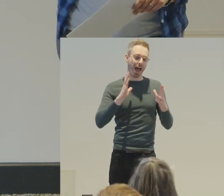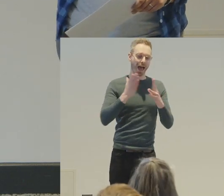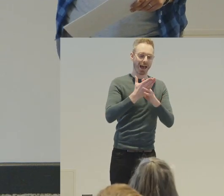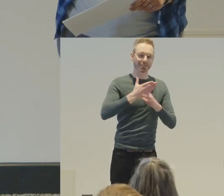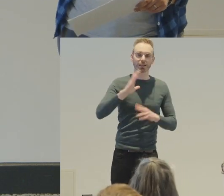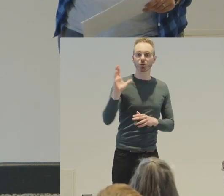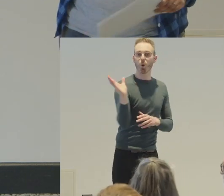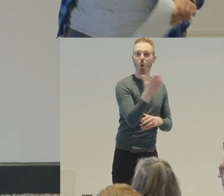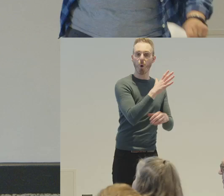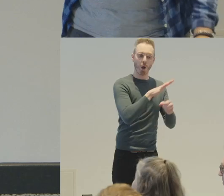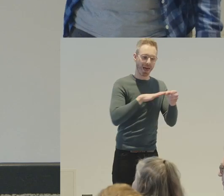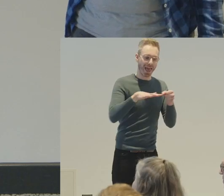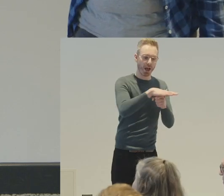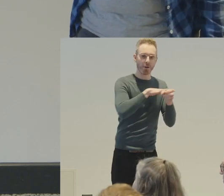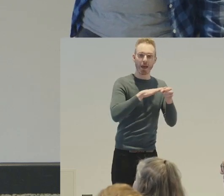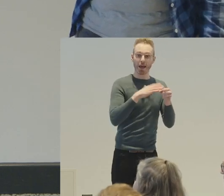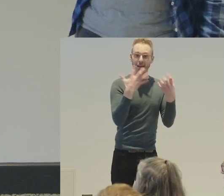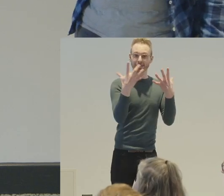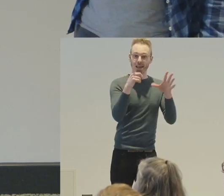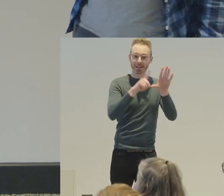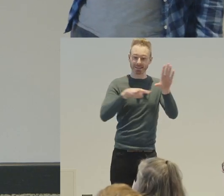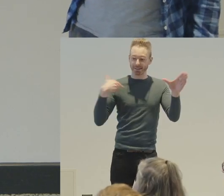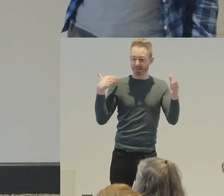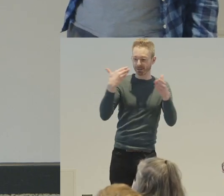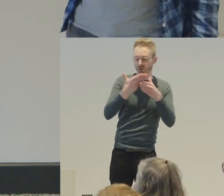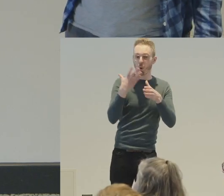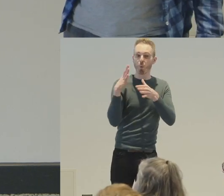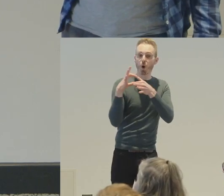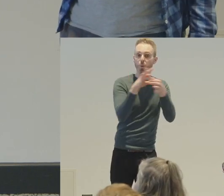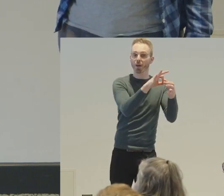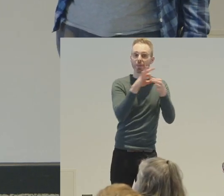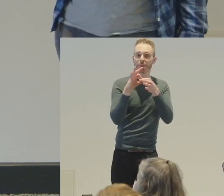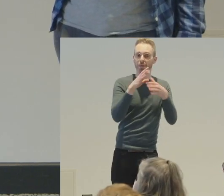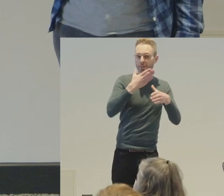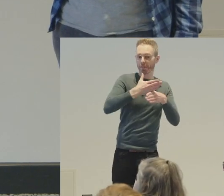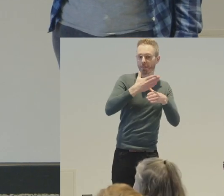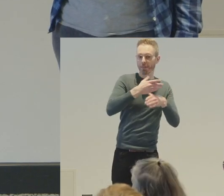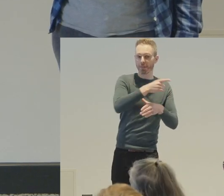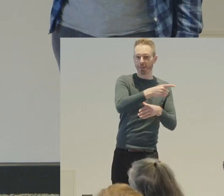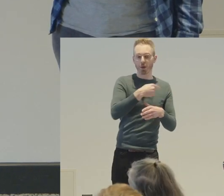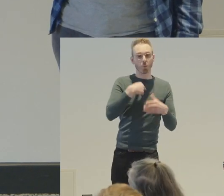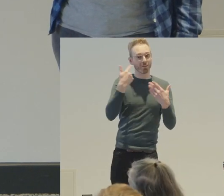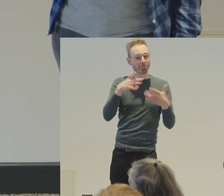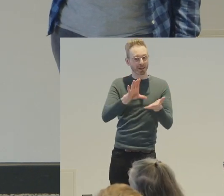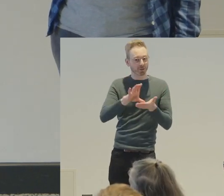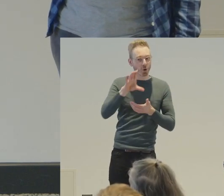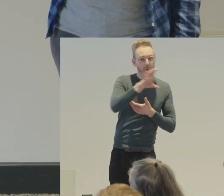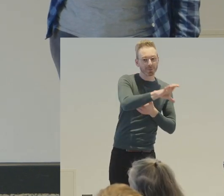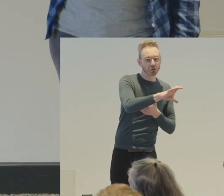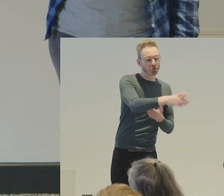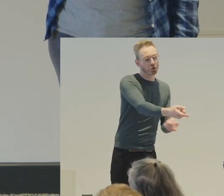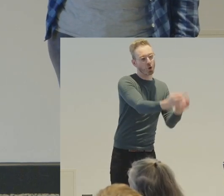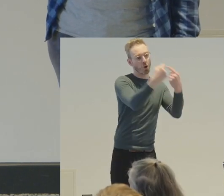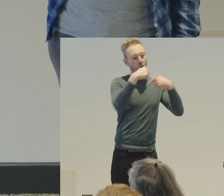10 years now, if not longer, and we've commissioned them. We've worked and recently,